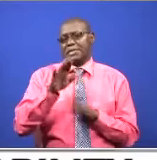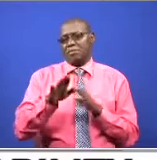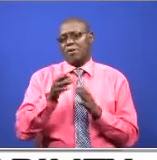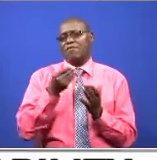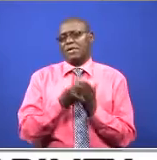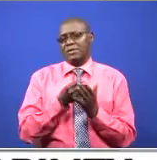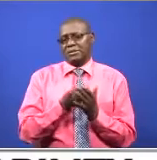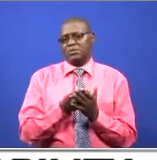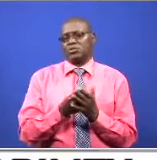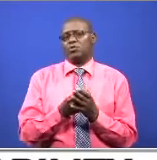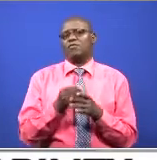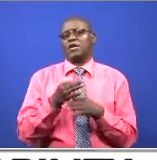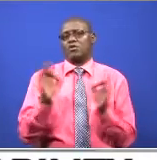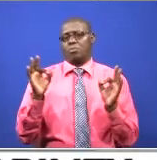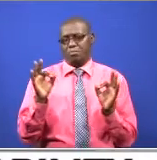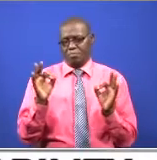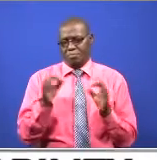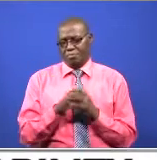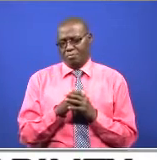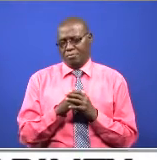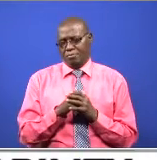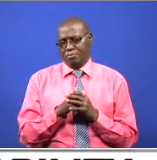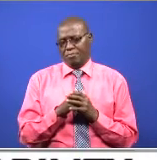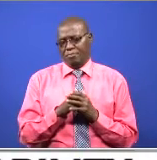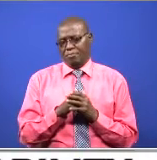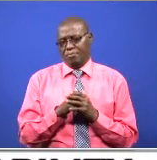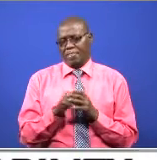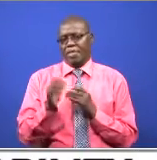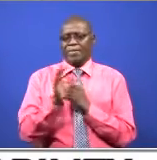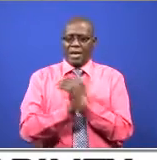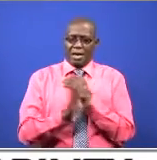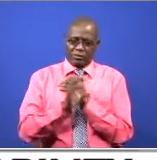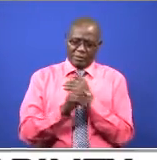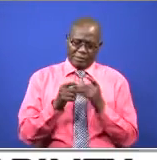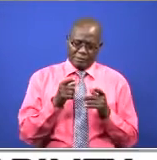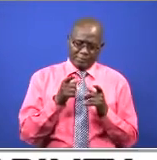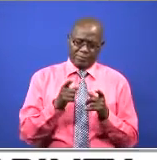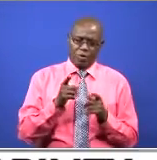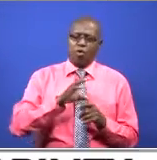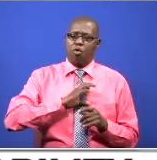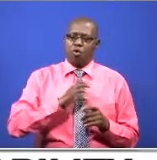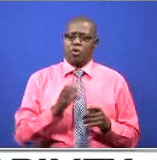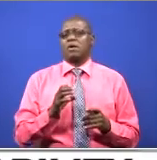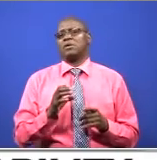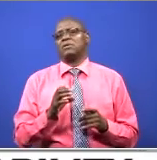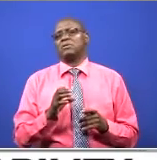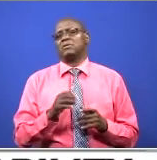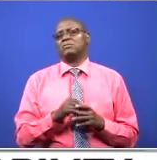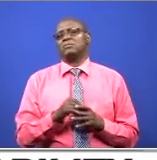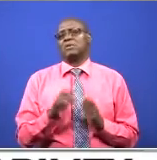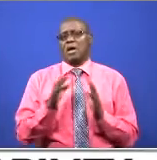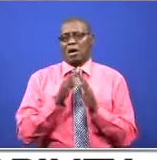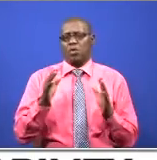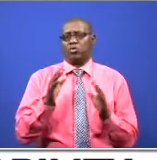financial freedom. And the country, the uptake and the ownership of houses, especially in the